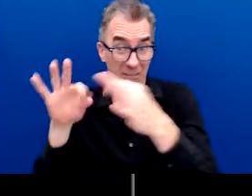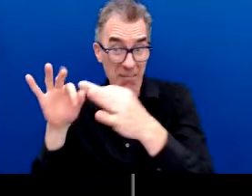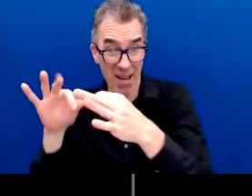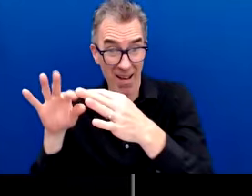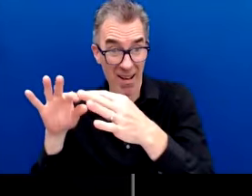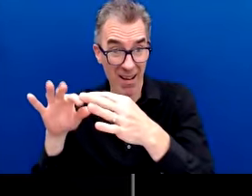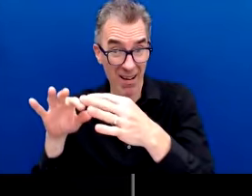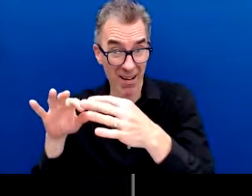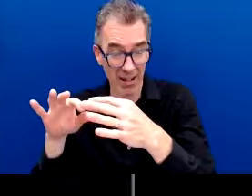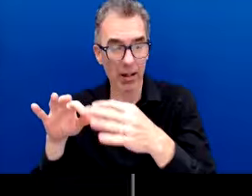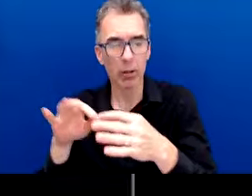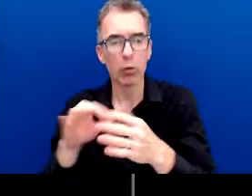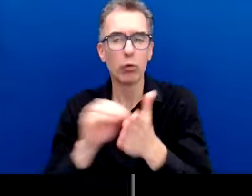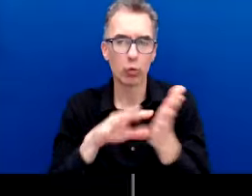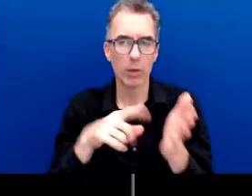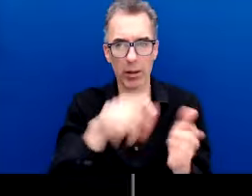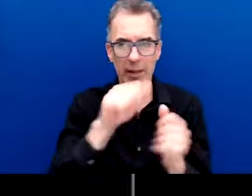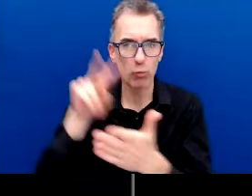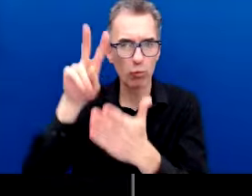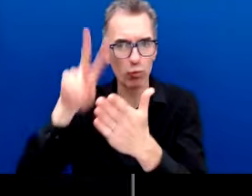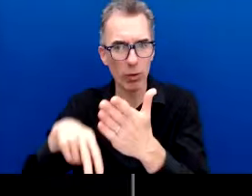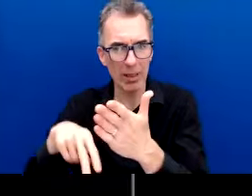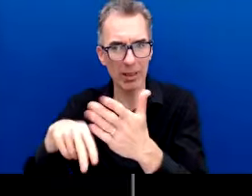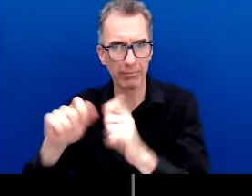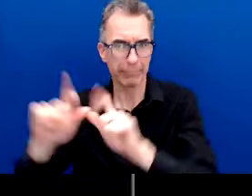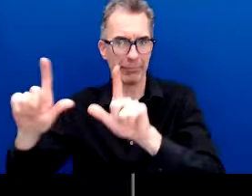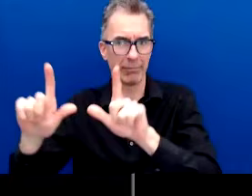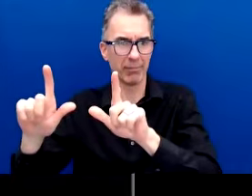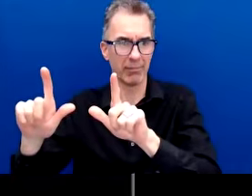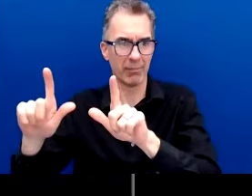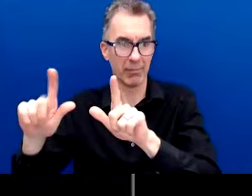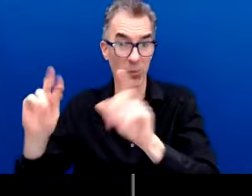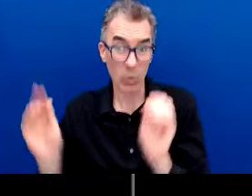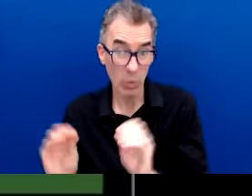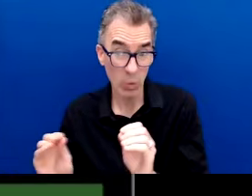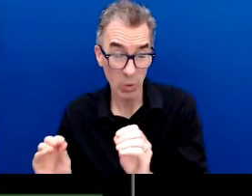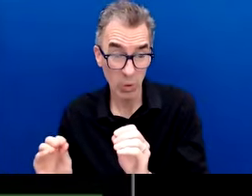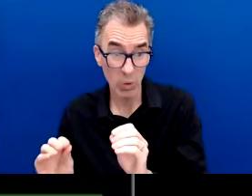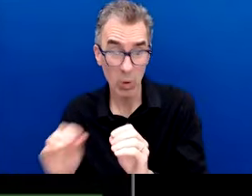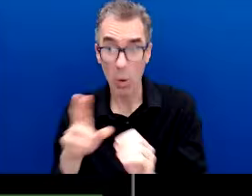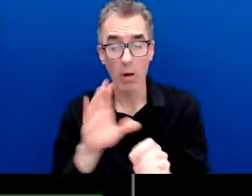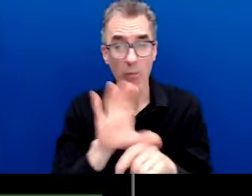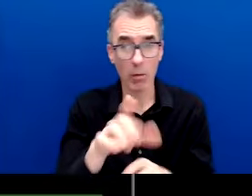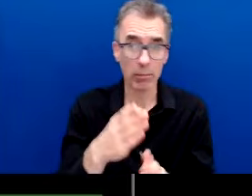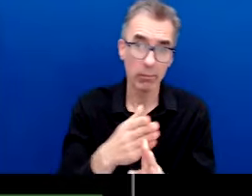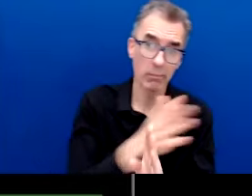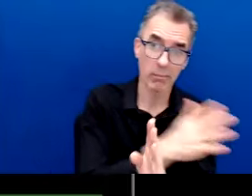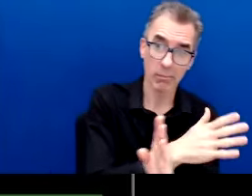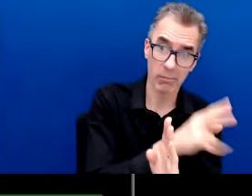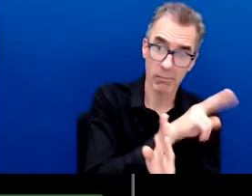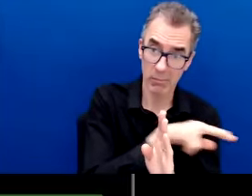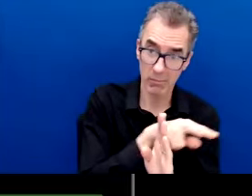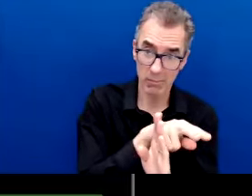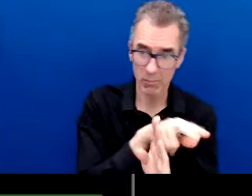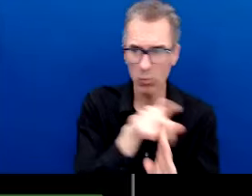about? The students could have read, the feedback here or not, or you may want them to go back on the video. I mean, you have lots